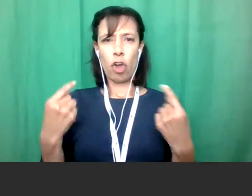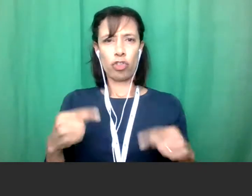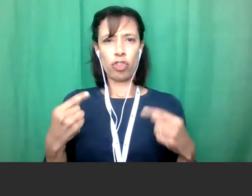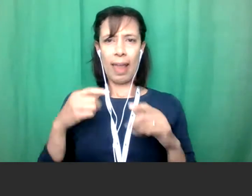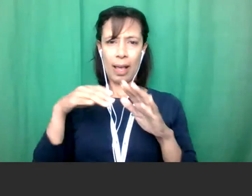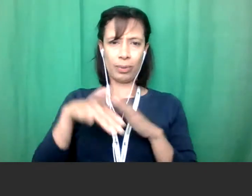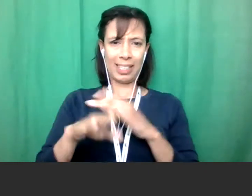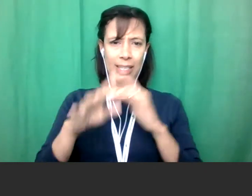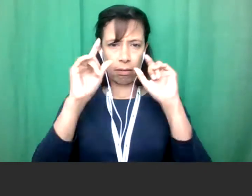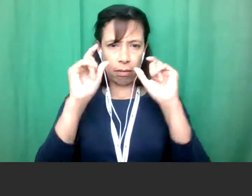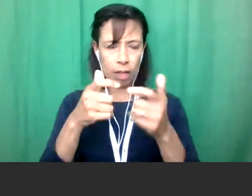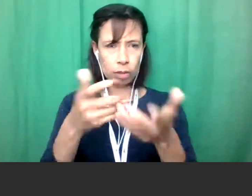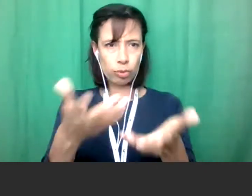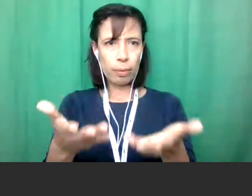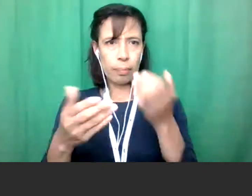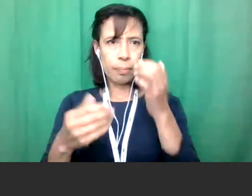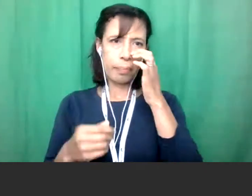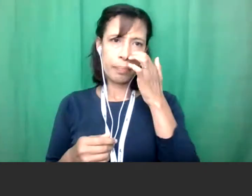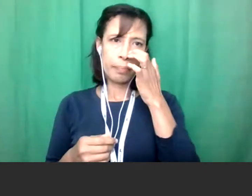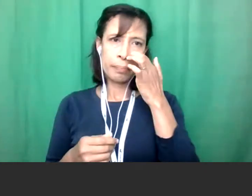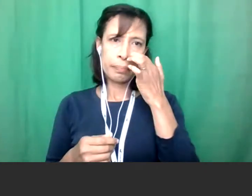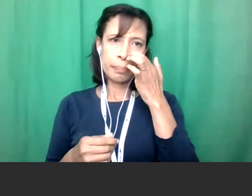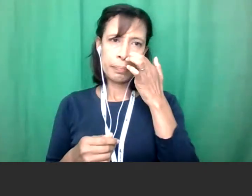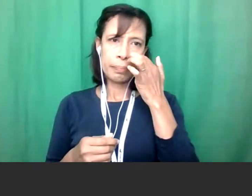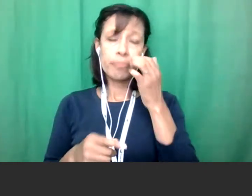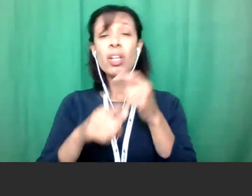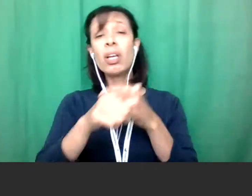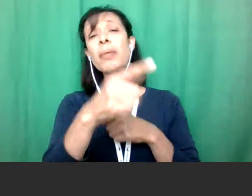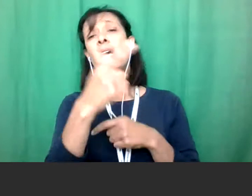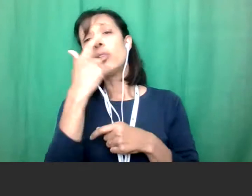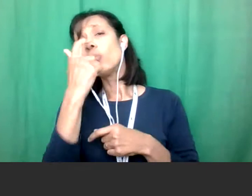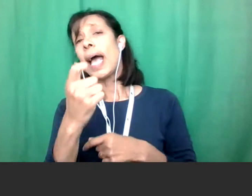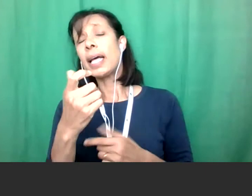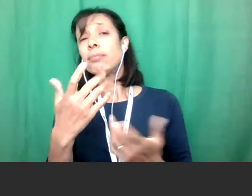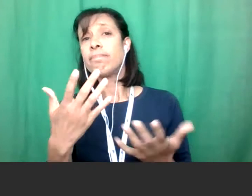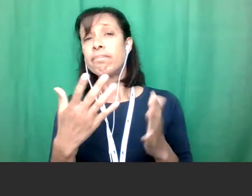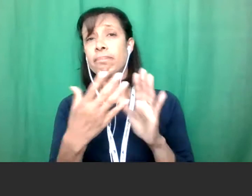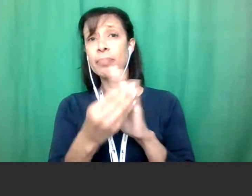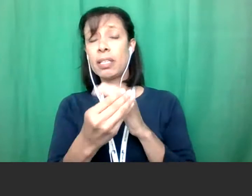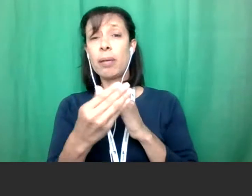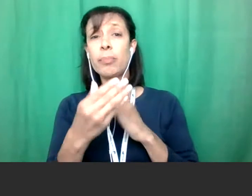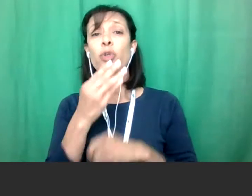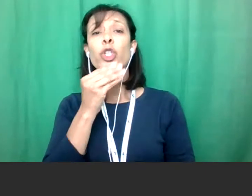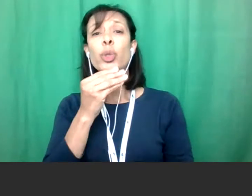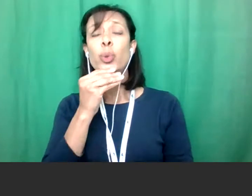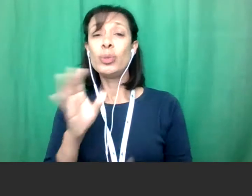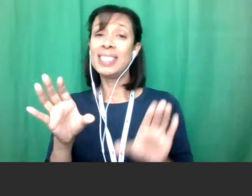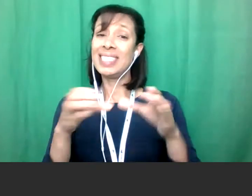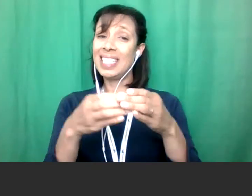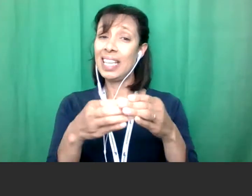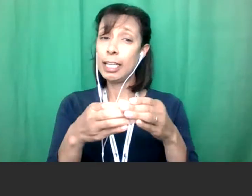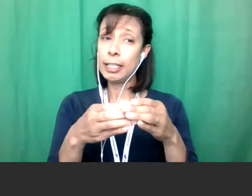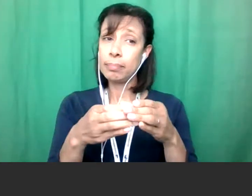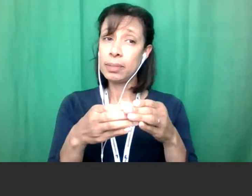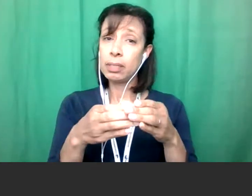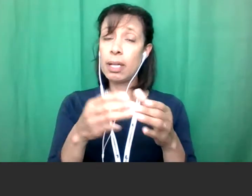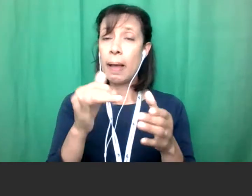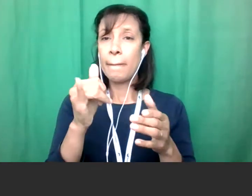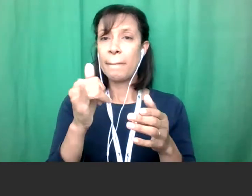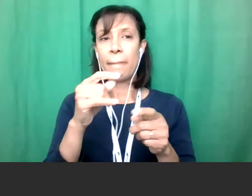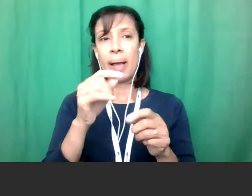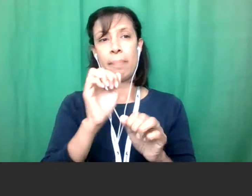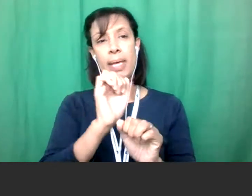your live research if your participants were teachers, for example. You could use Teams